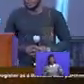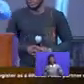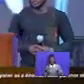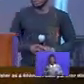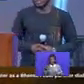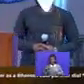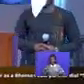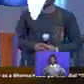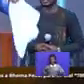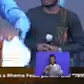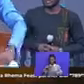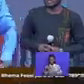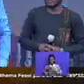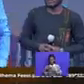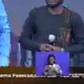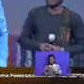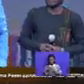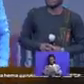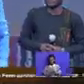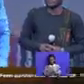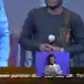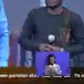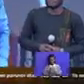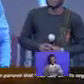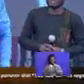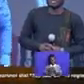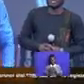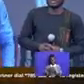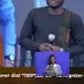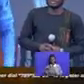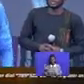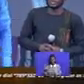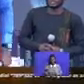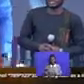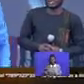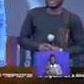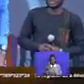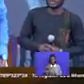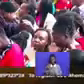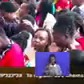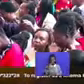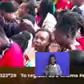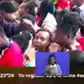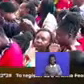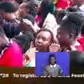nowhere you will go you will not find a member of ruach